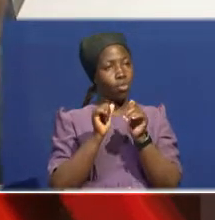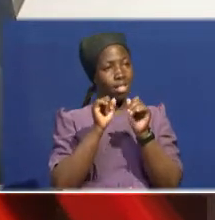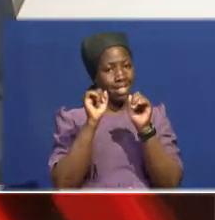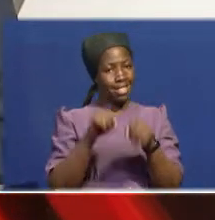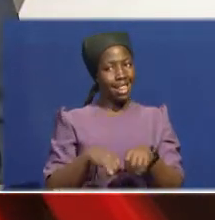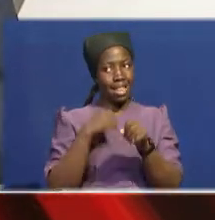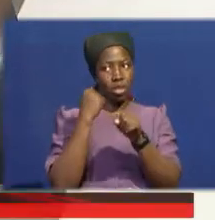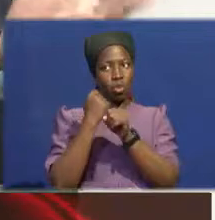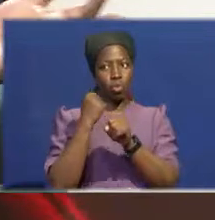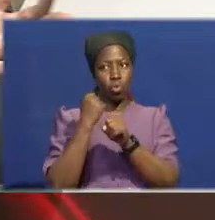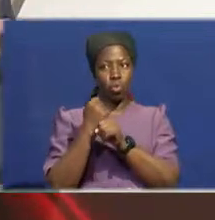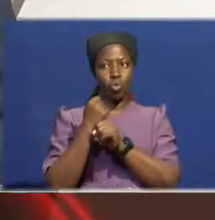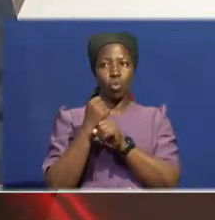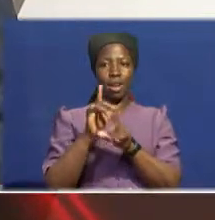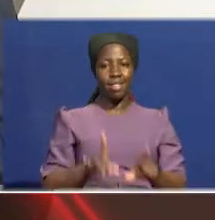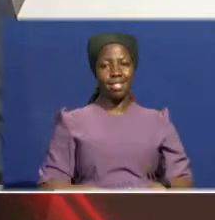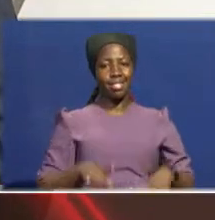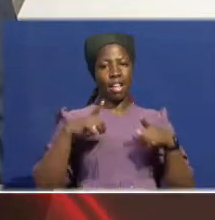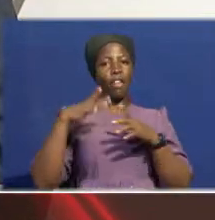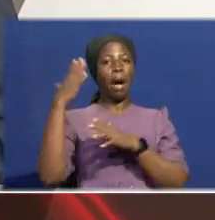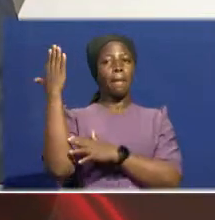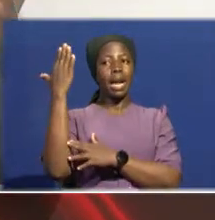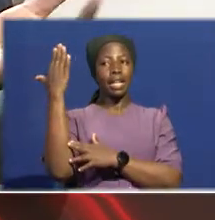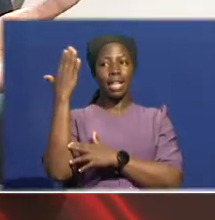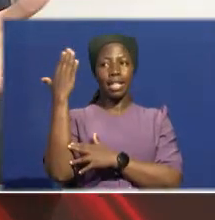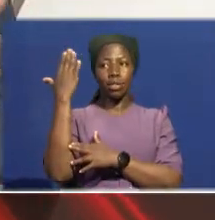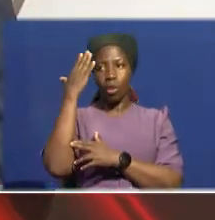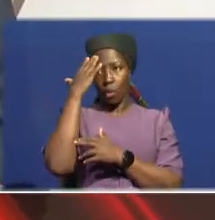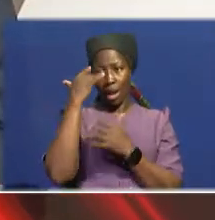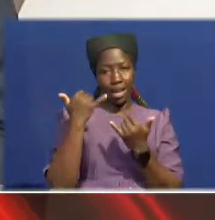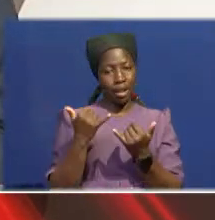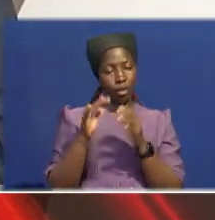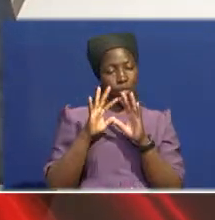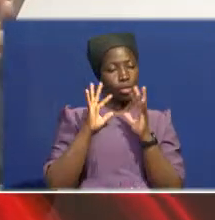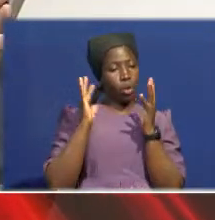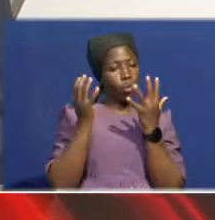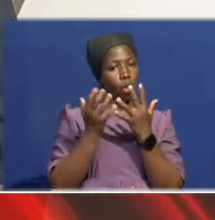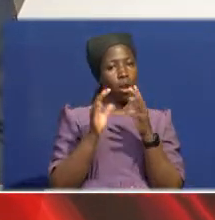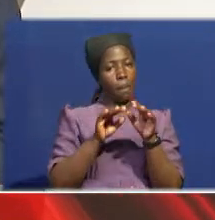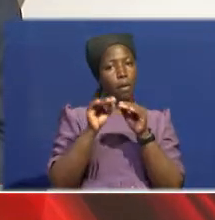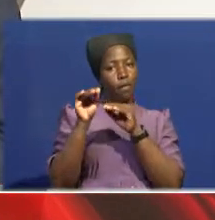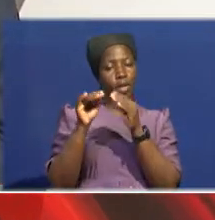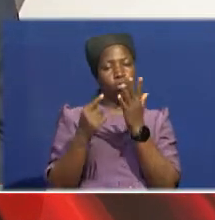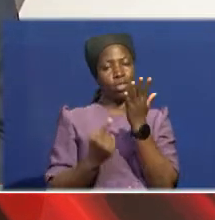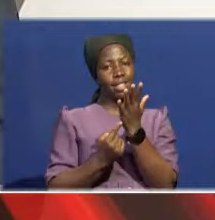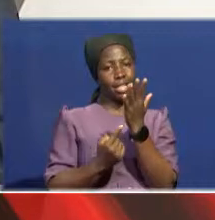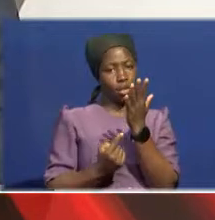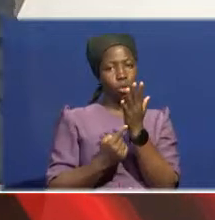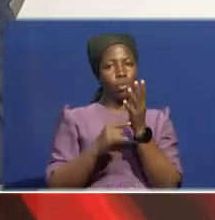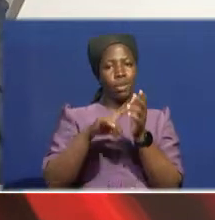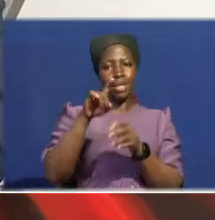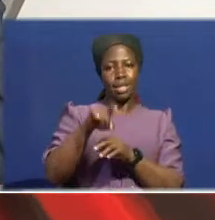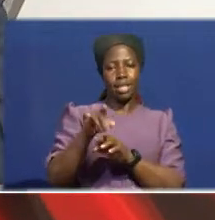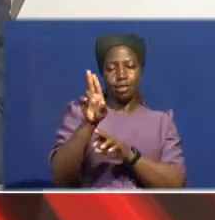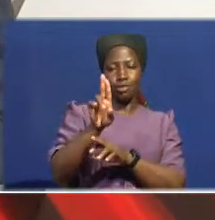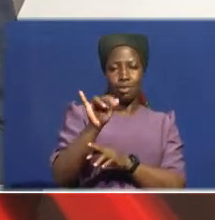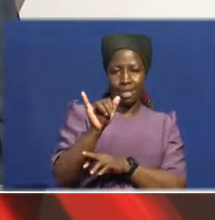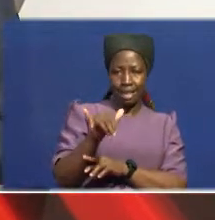live presentations, because now the world is global and we need to embrace that is